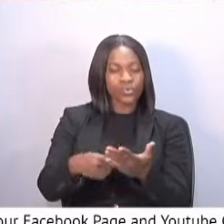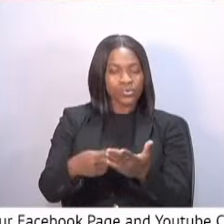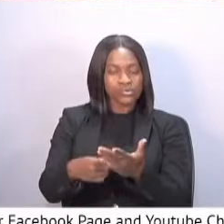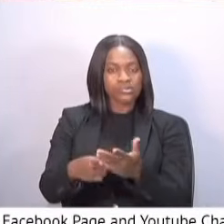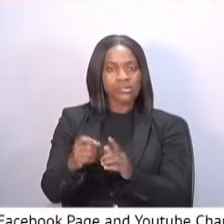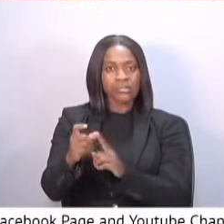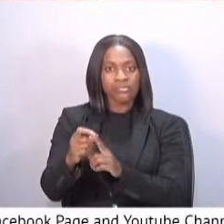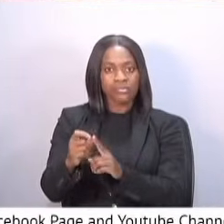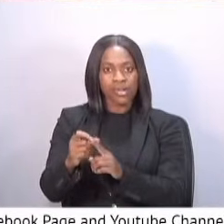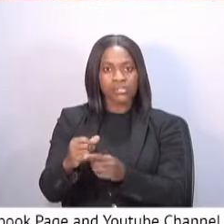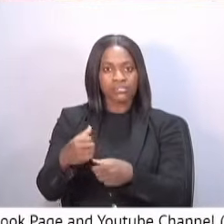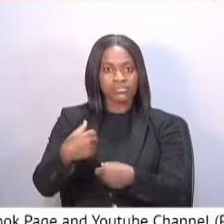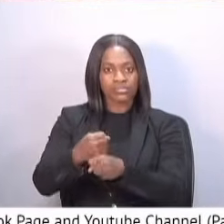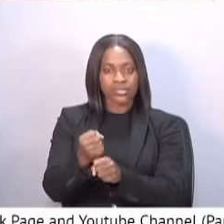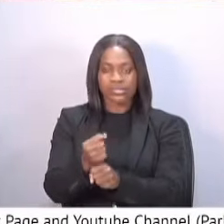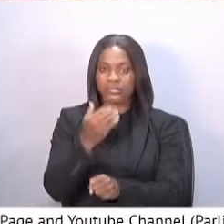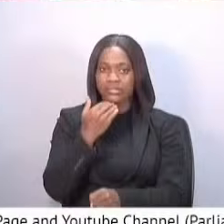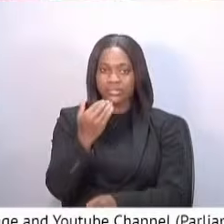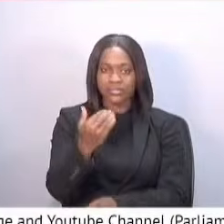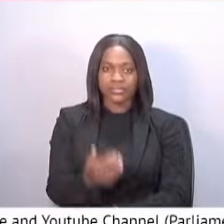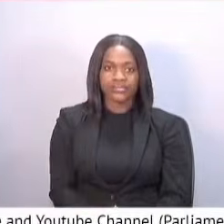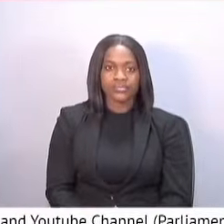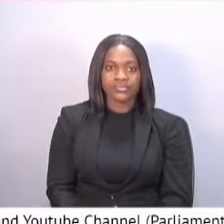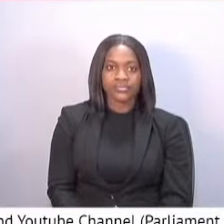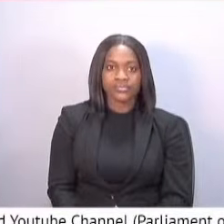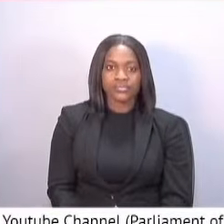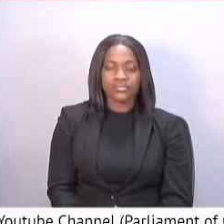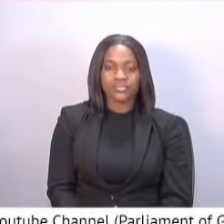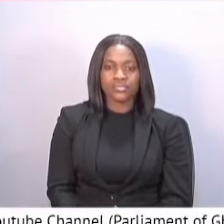cultivation. Thank you.